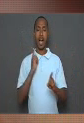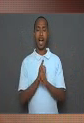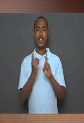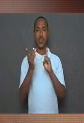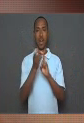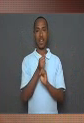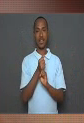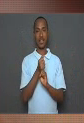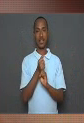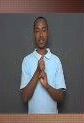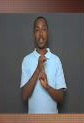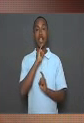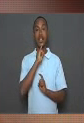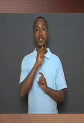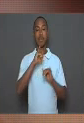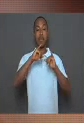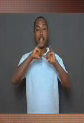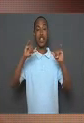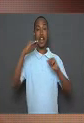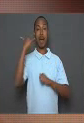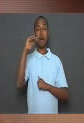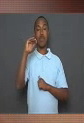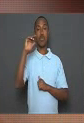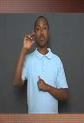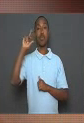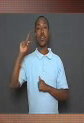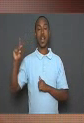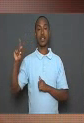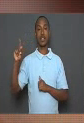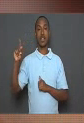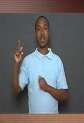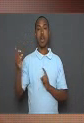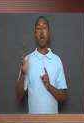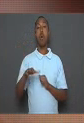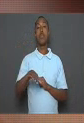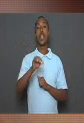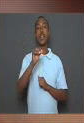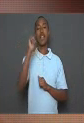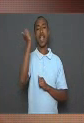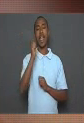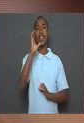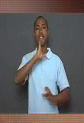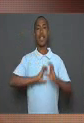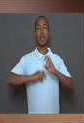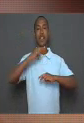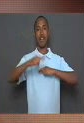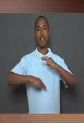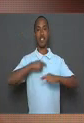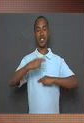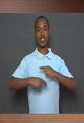Actual yield is the measured amount of product obtained in any chemical